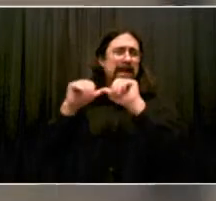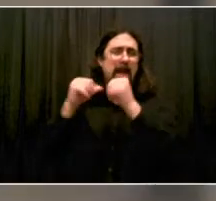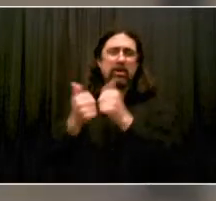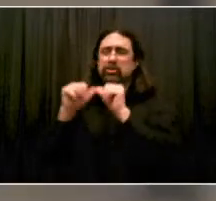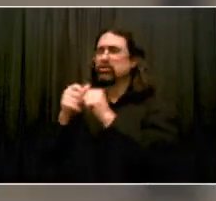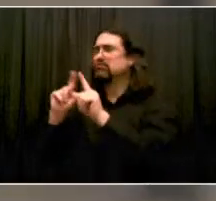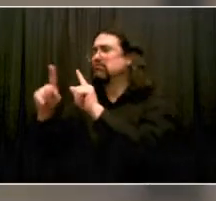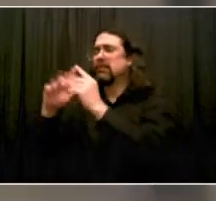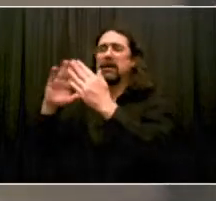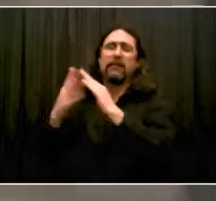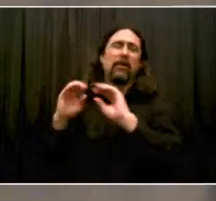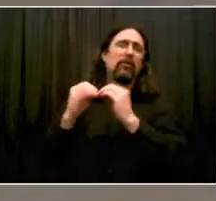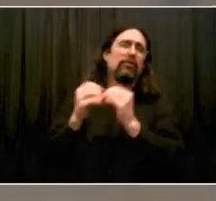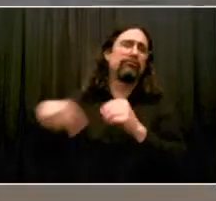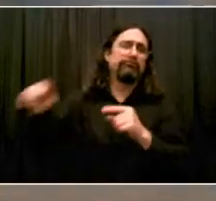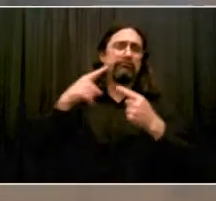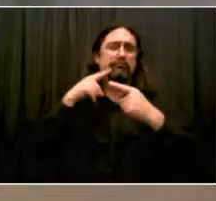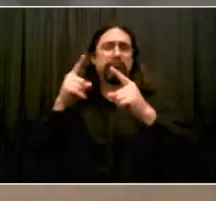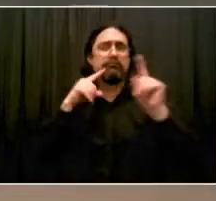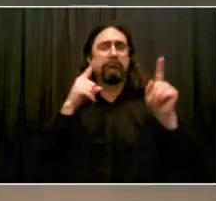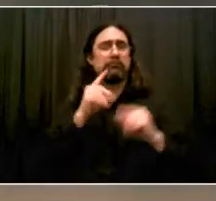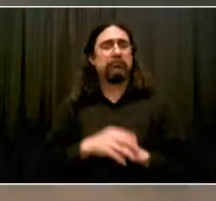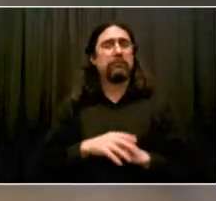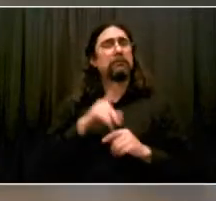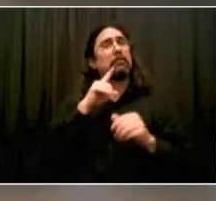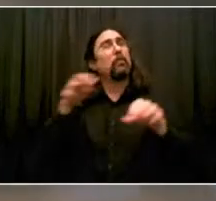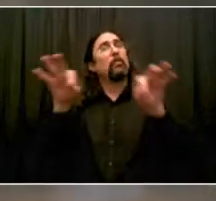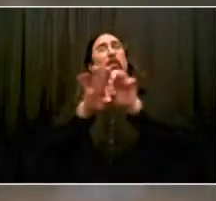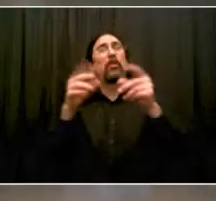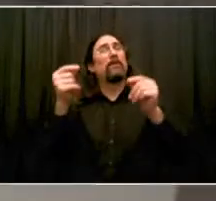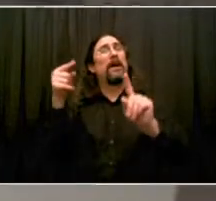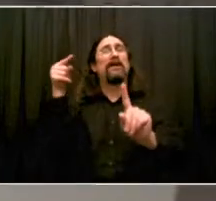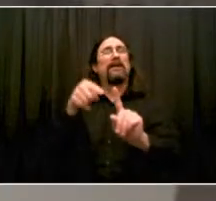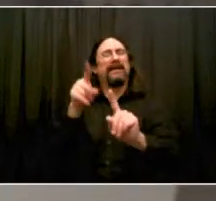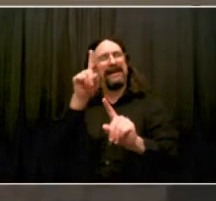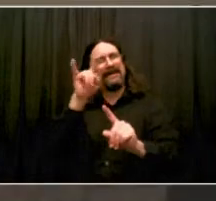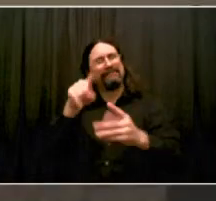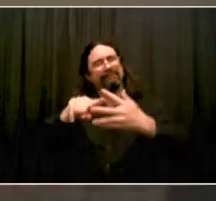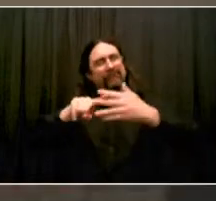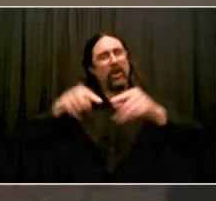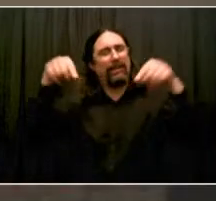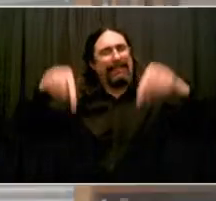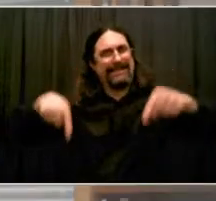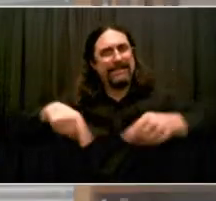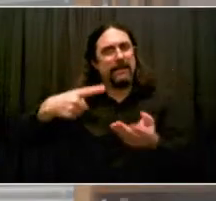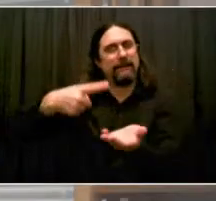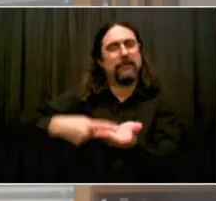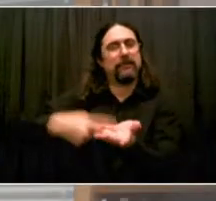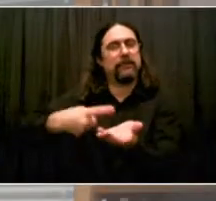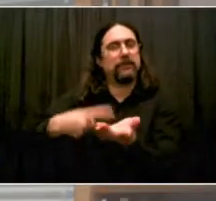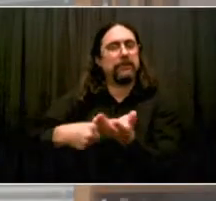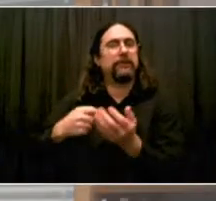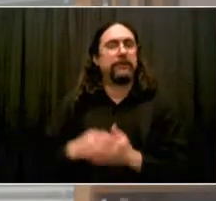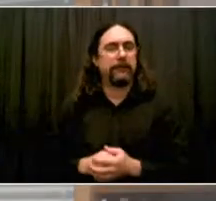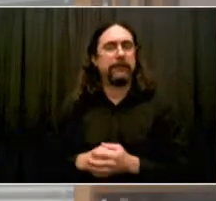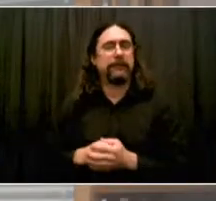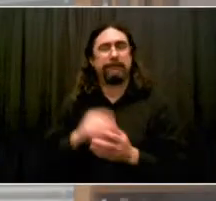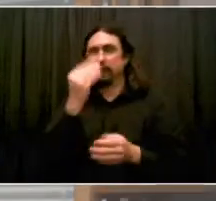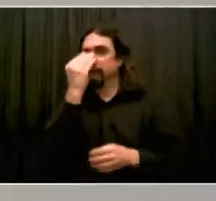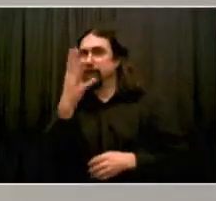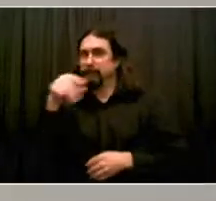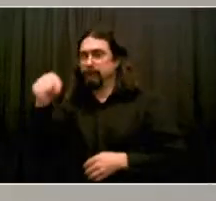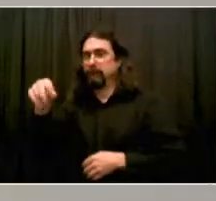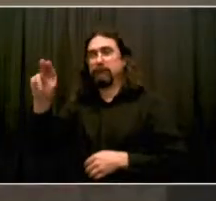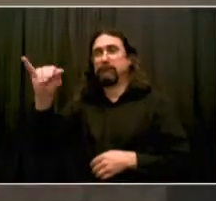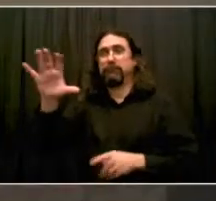organizations. And most importantly, it started a powerful conversation in our city. Whoever you are, Whatever you need, New York City has one